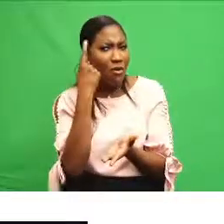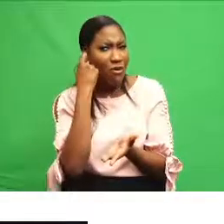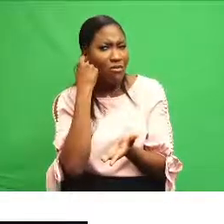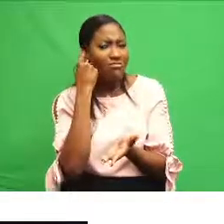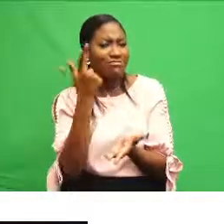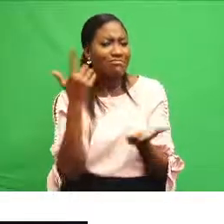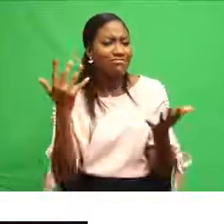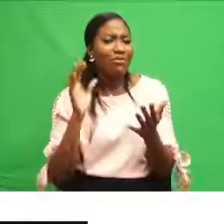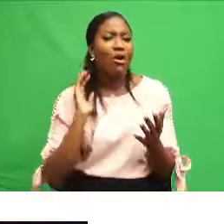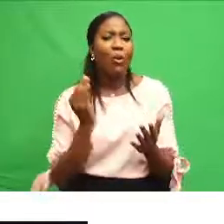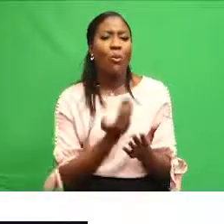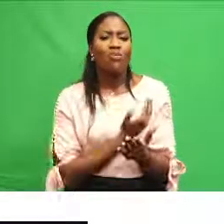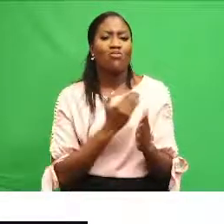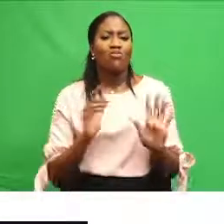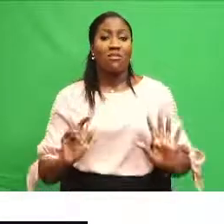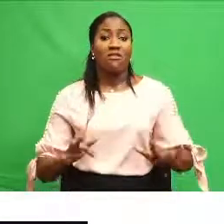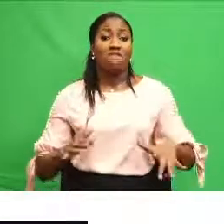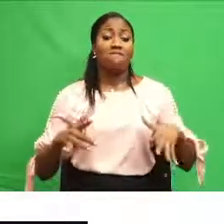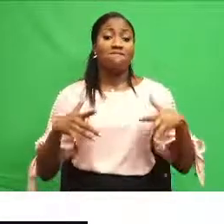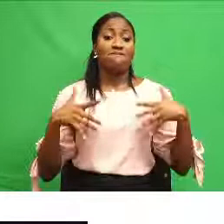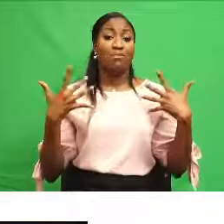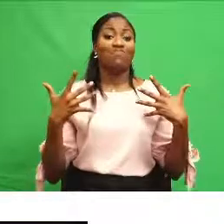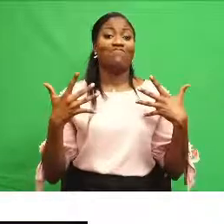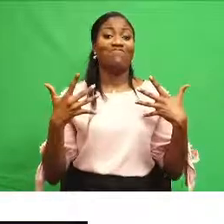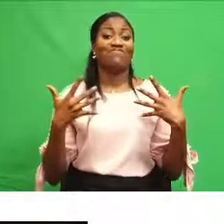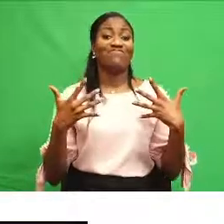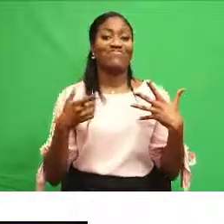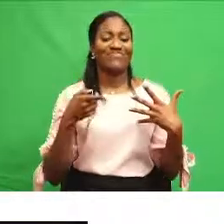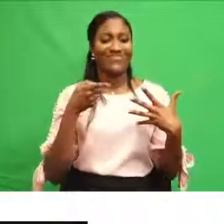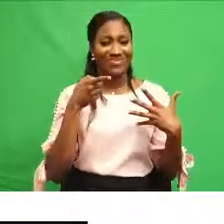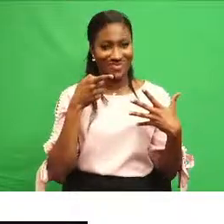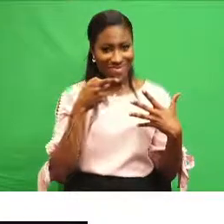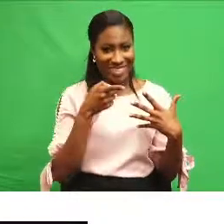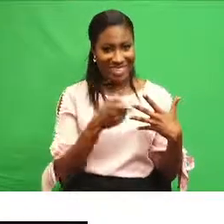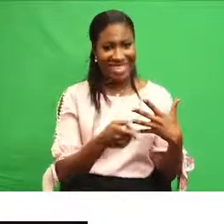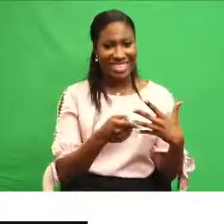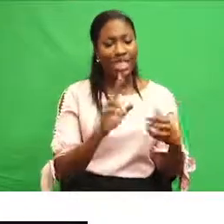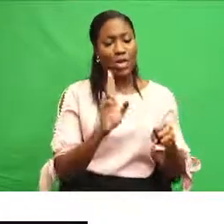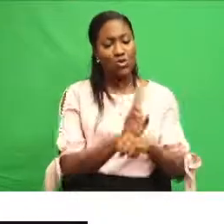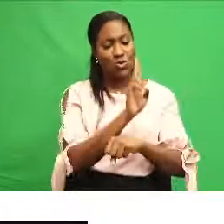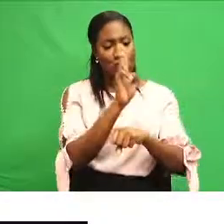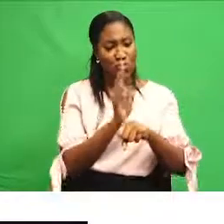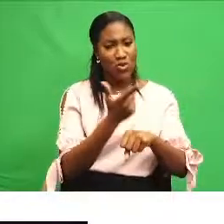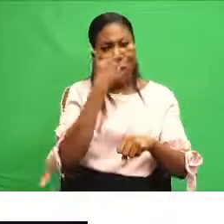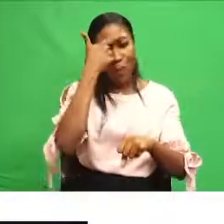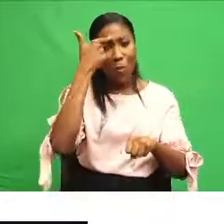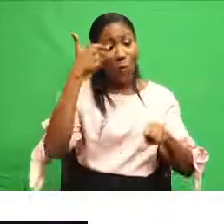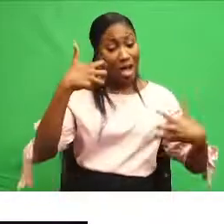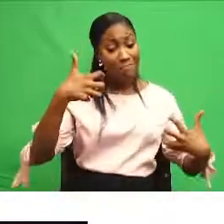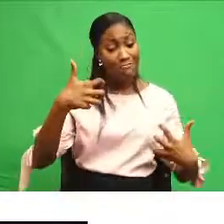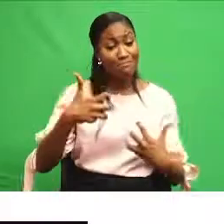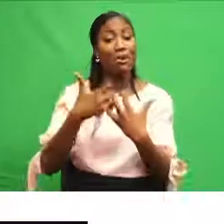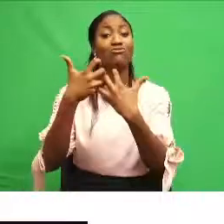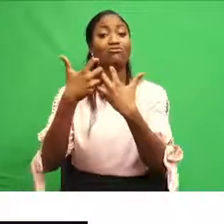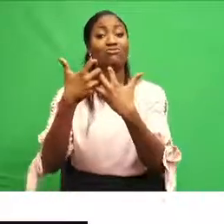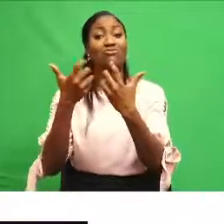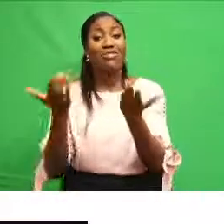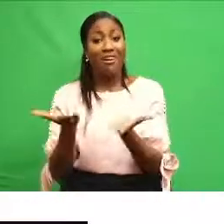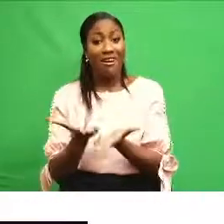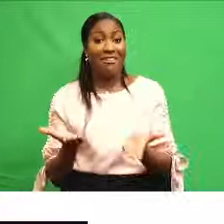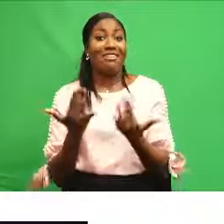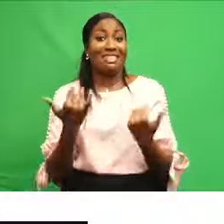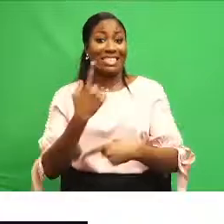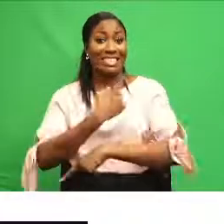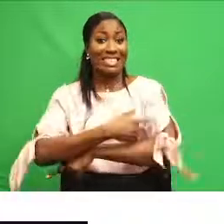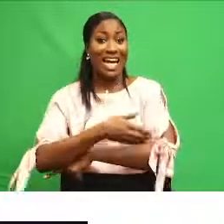our lives. And that is how it ties into this whole presentation this morning about the